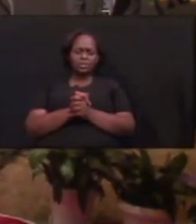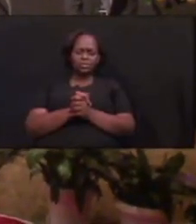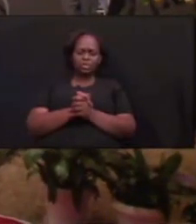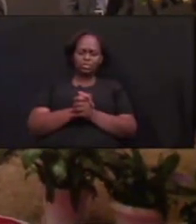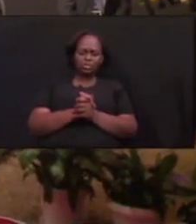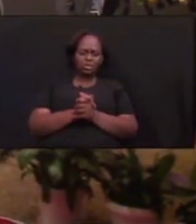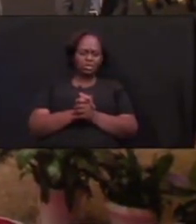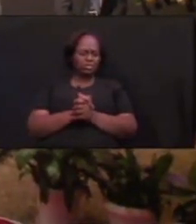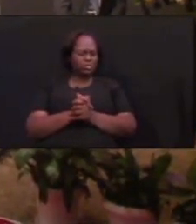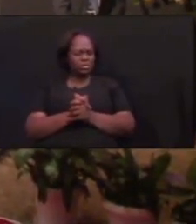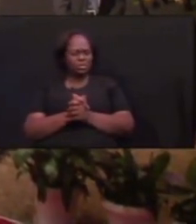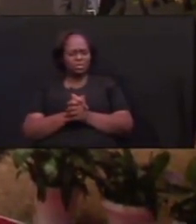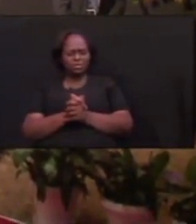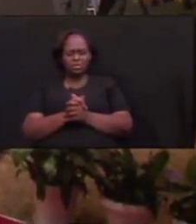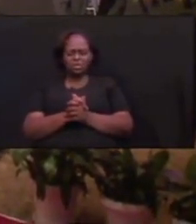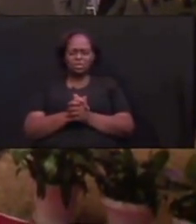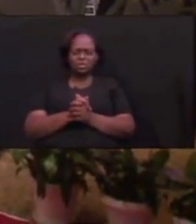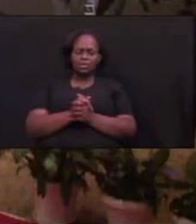Oh,